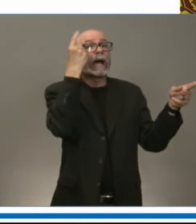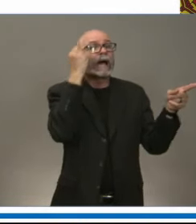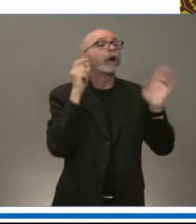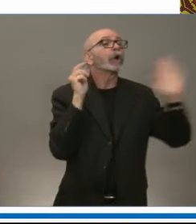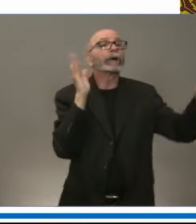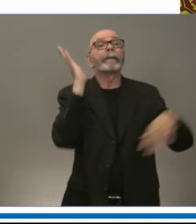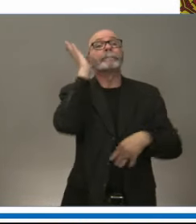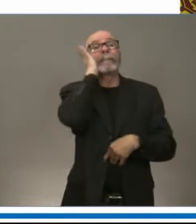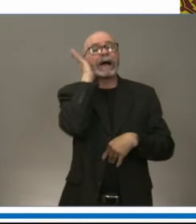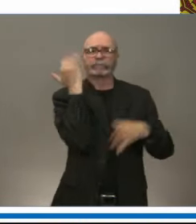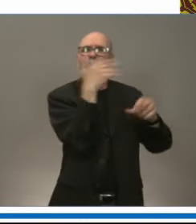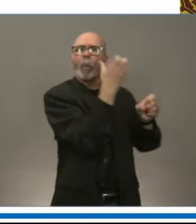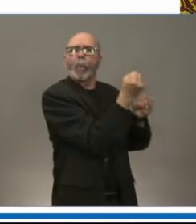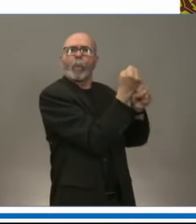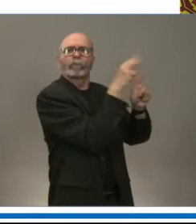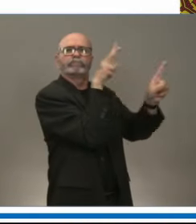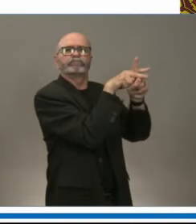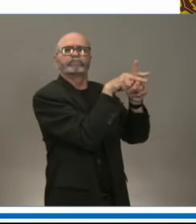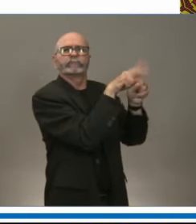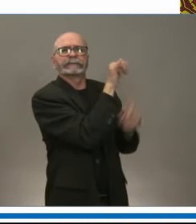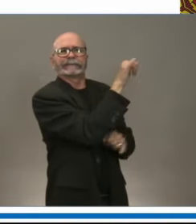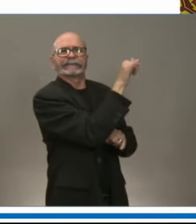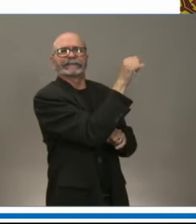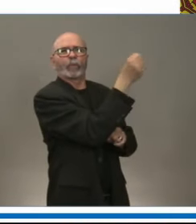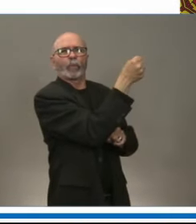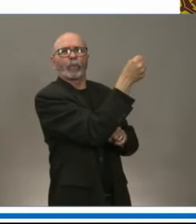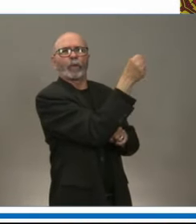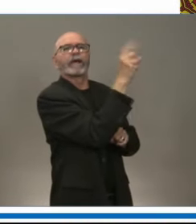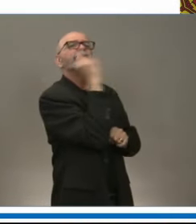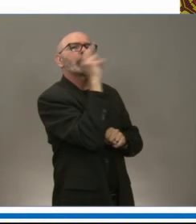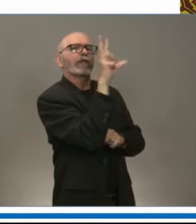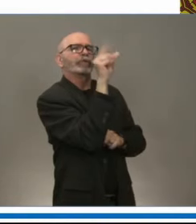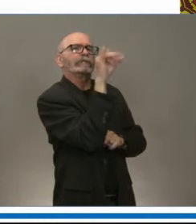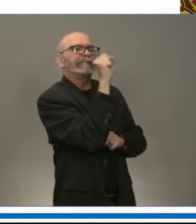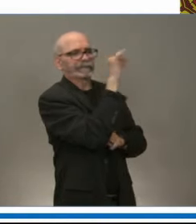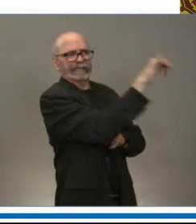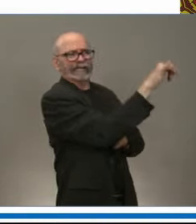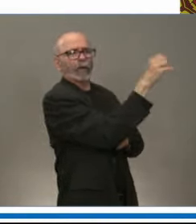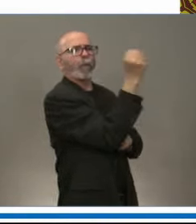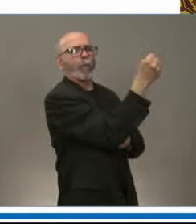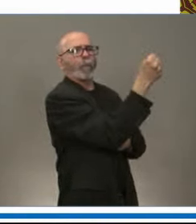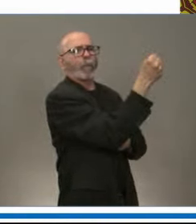it. Will you waive that particular